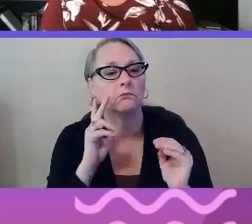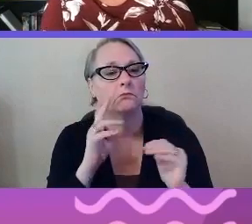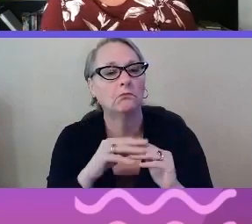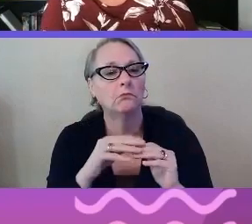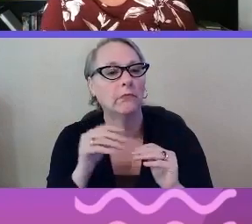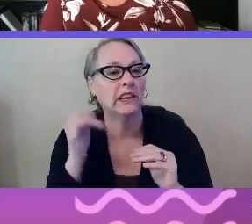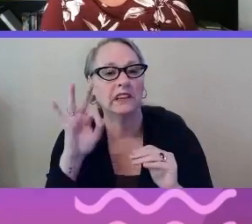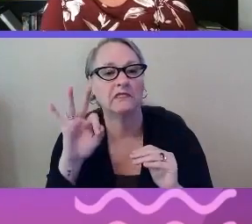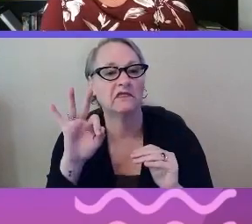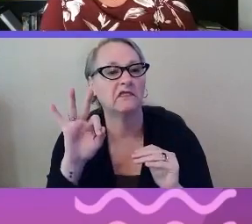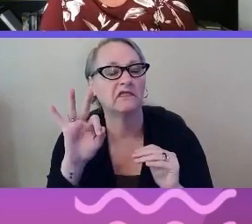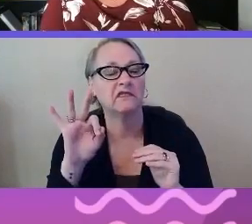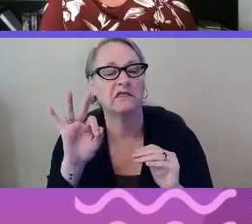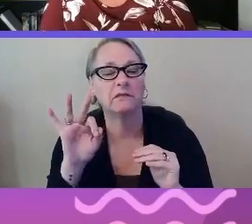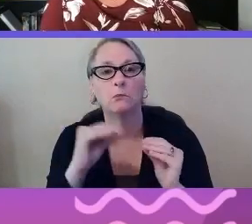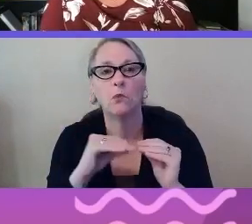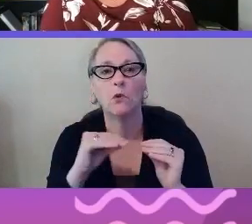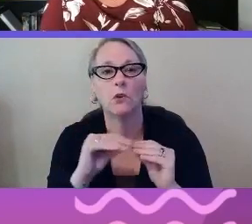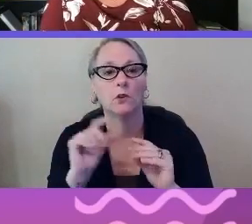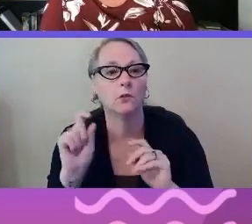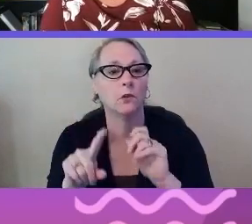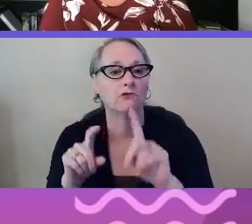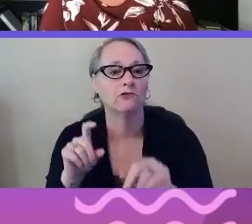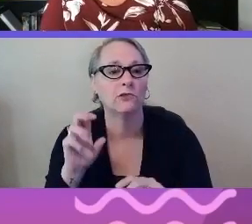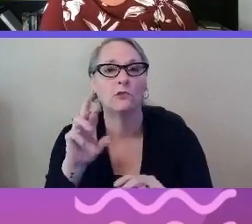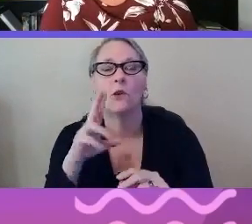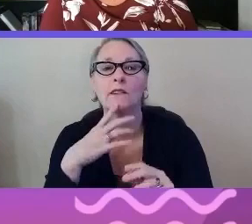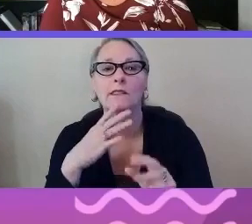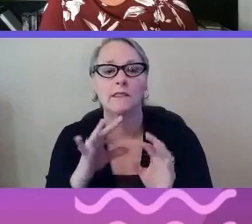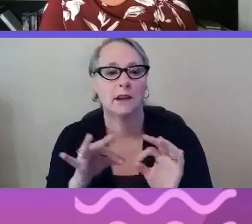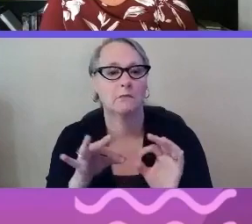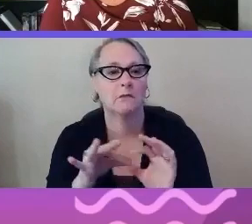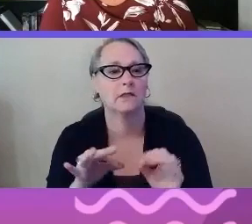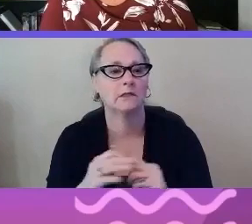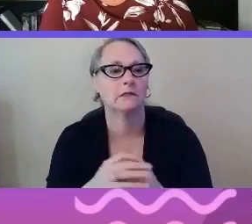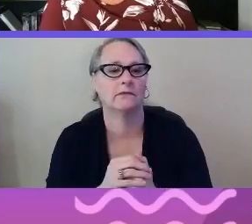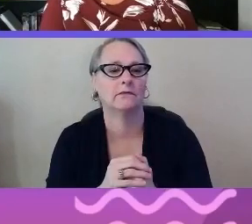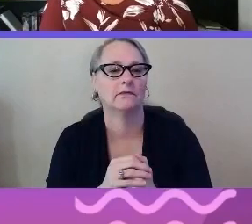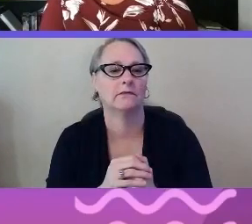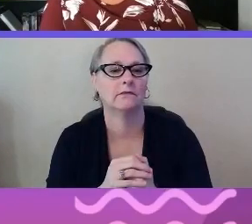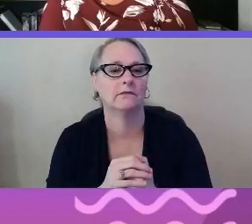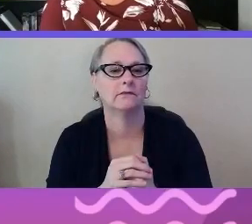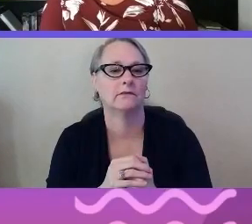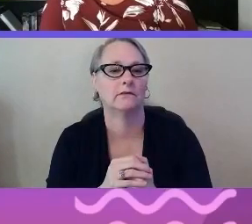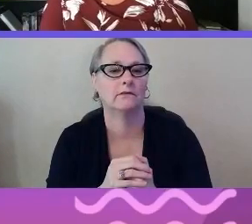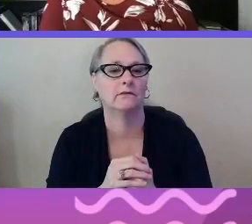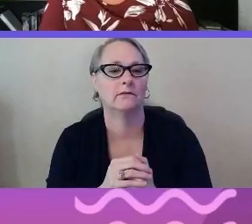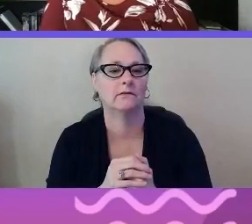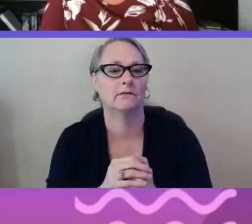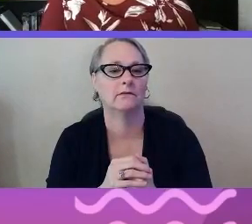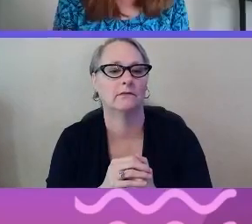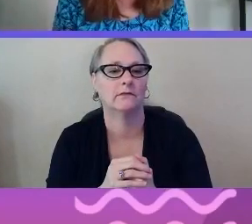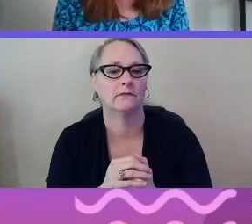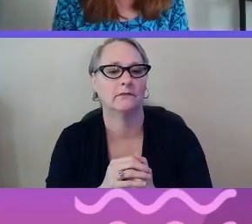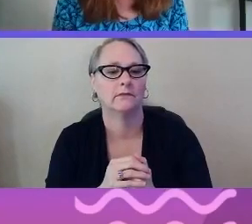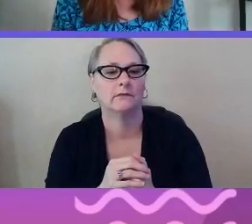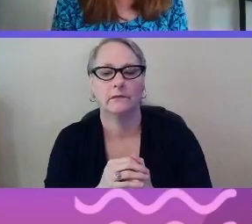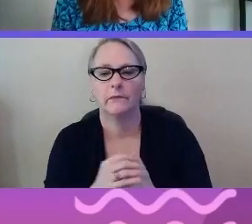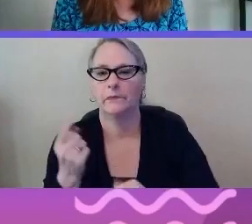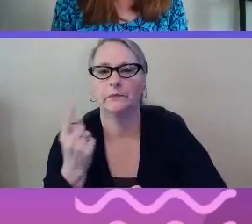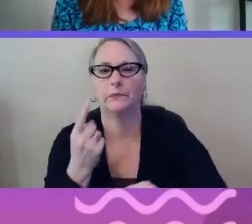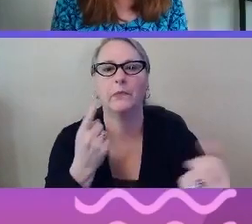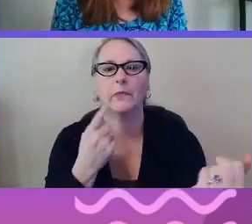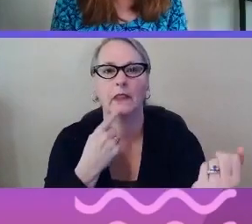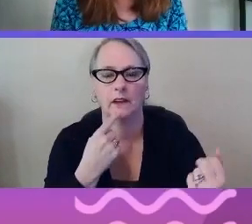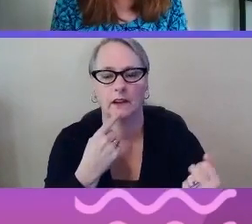there's any other questions or comments. Yeah, I see that comment about that it's good to start